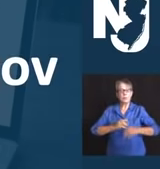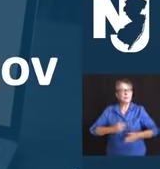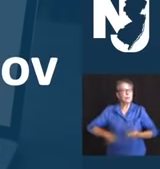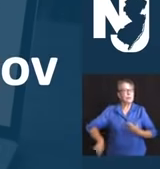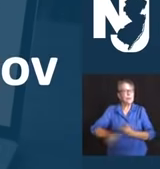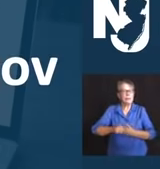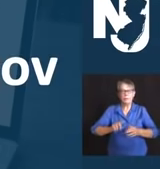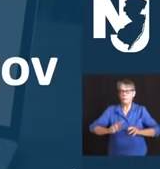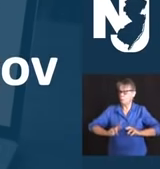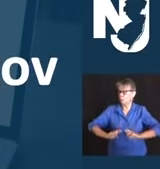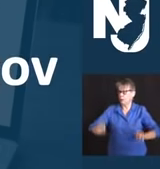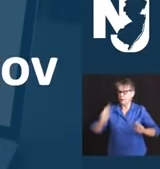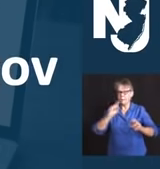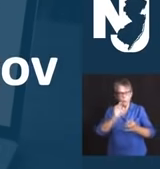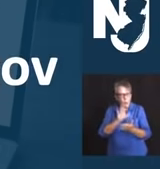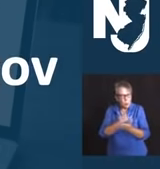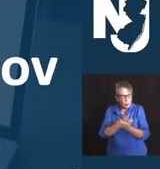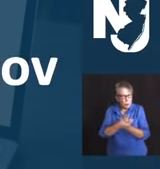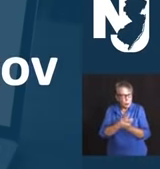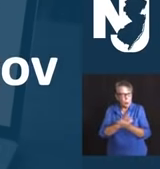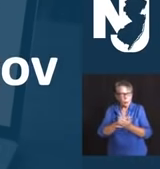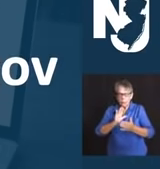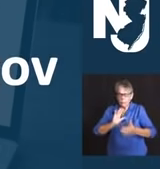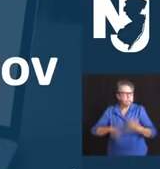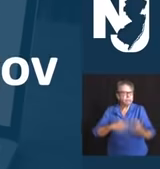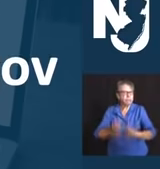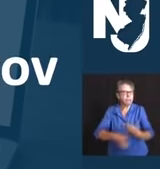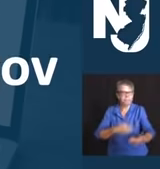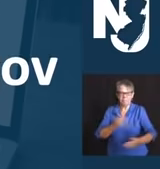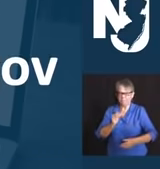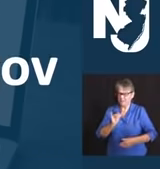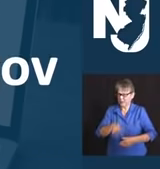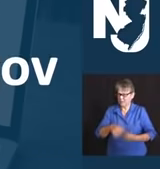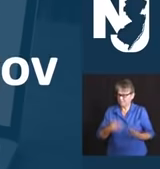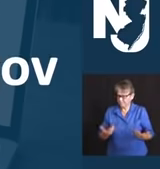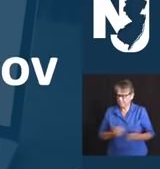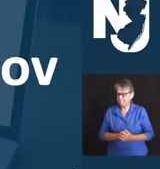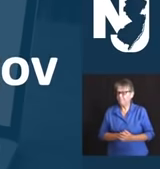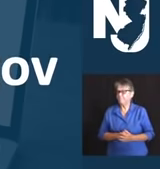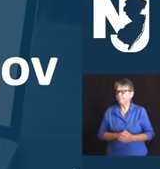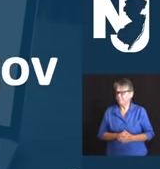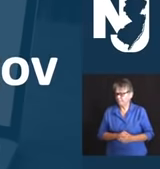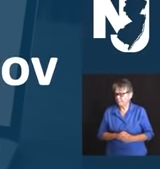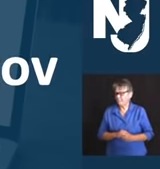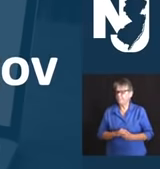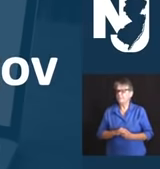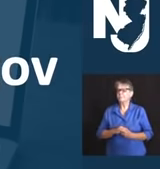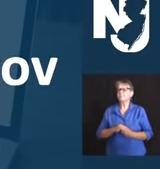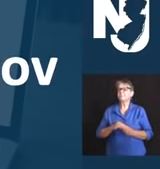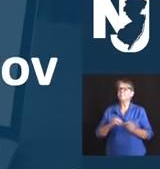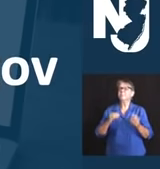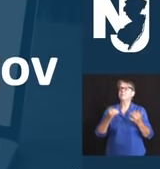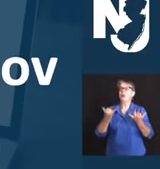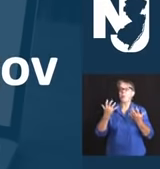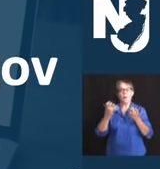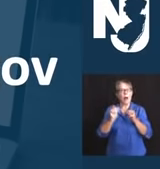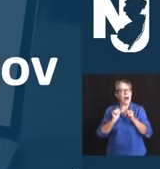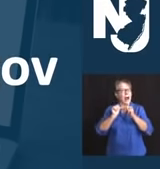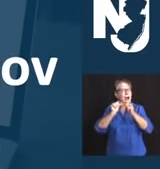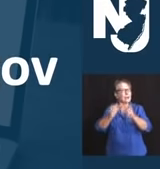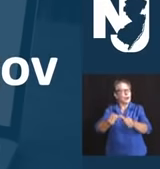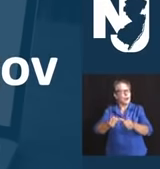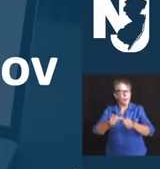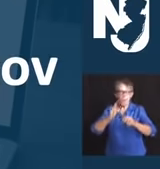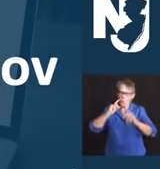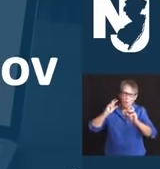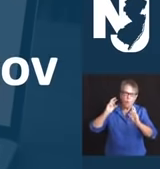will be too, to get working to make it 3 years, number one in a row. We have done, and we